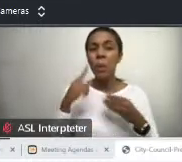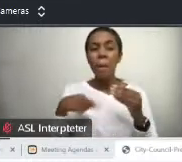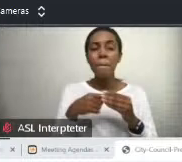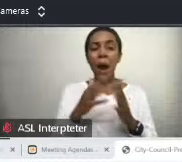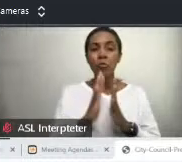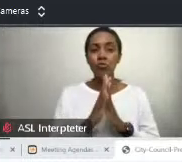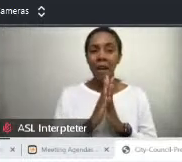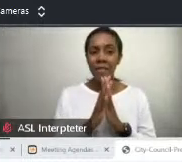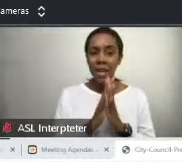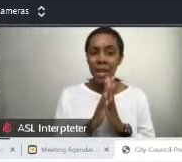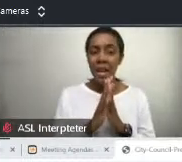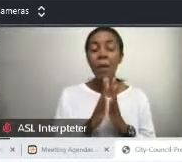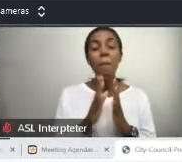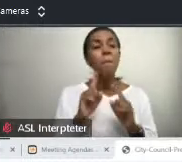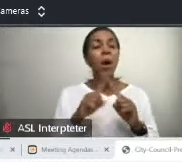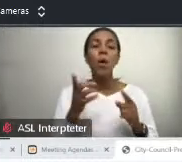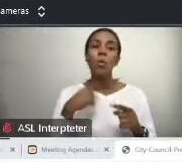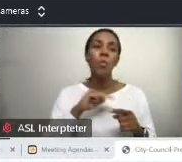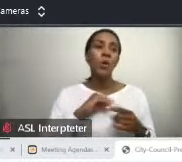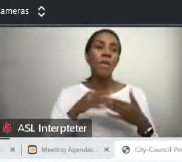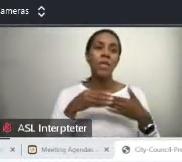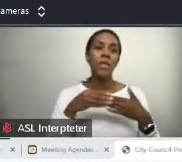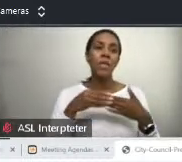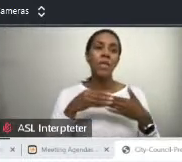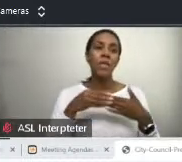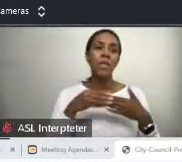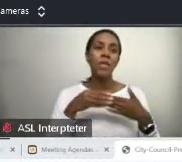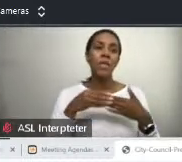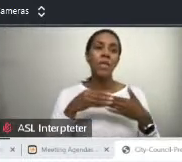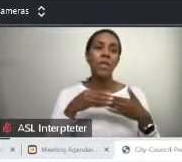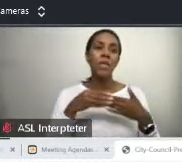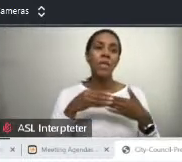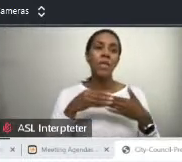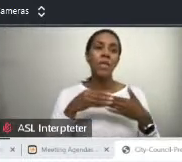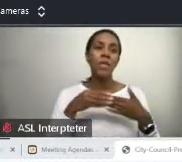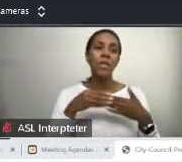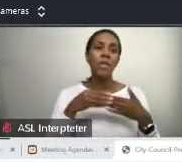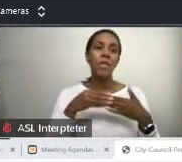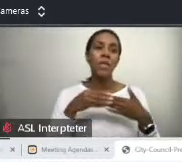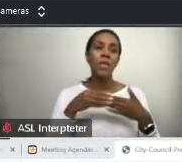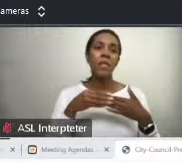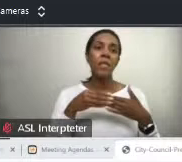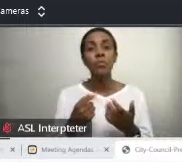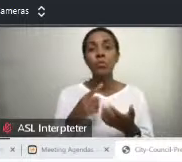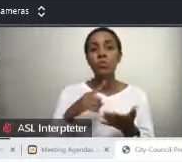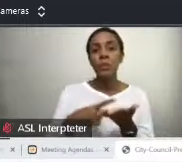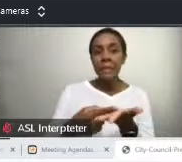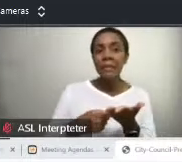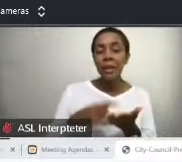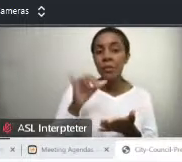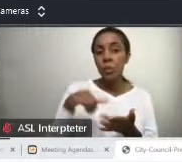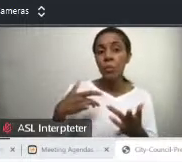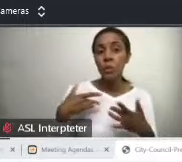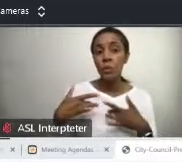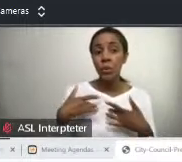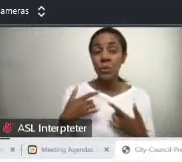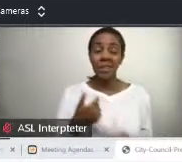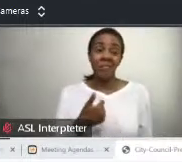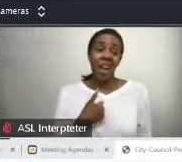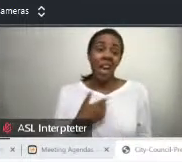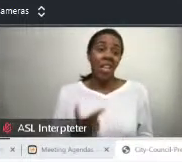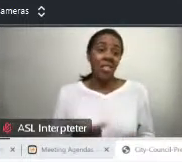we're amenable, we're very flexible to sort of addressing those concerns. And frankly, as someone who lives,